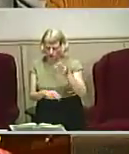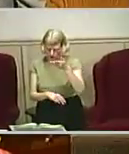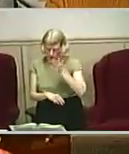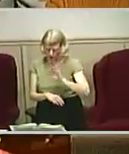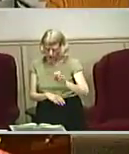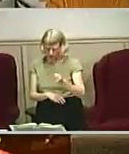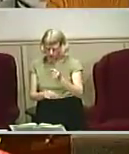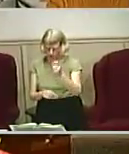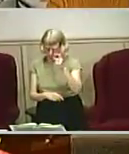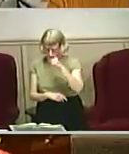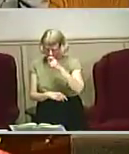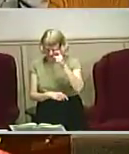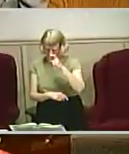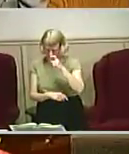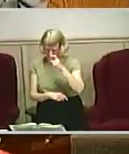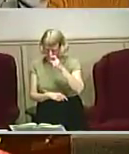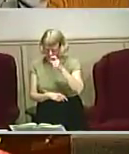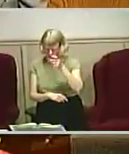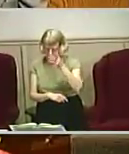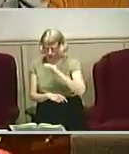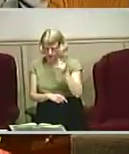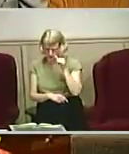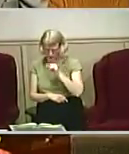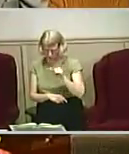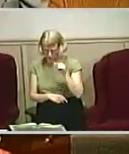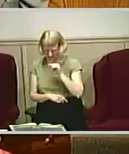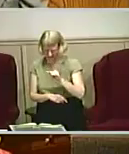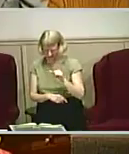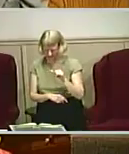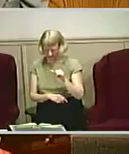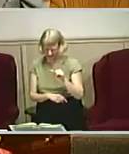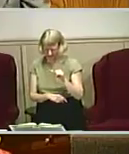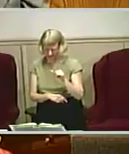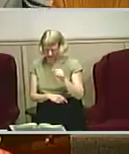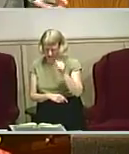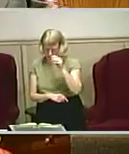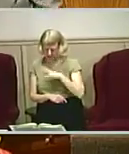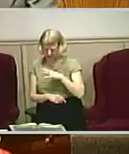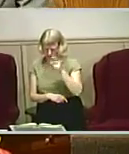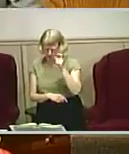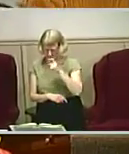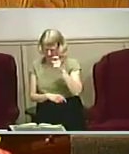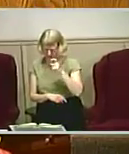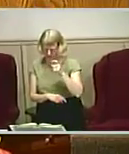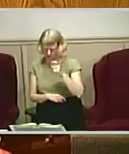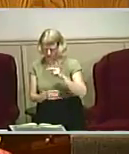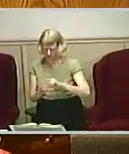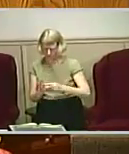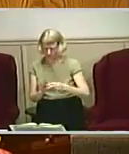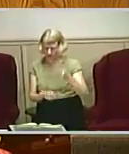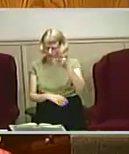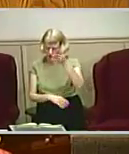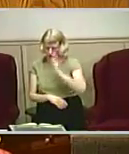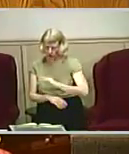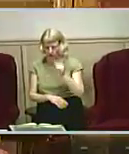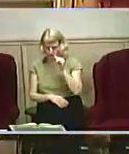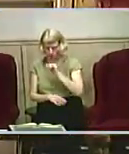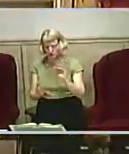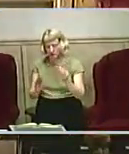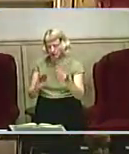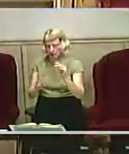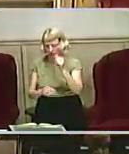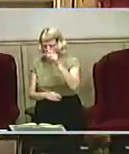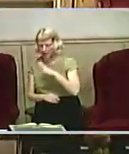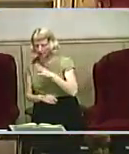God's wisdom, God's foolishness, and man's wisdom. Really came down to God's foolishness compared to